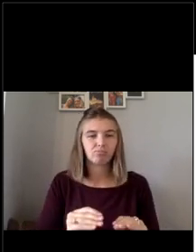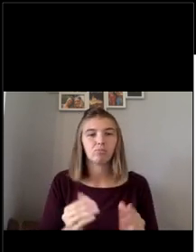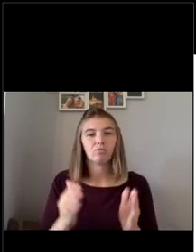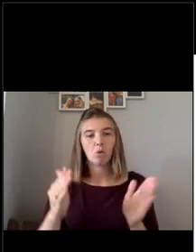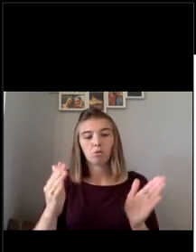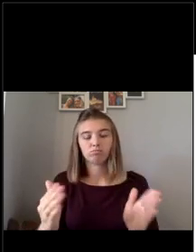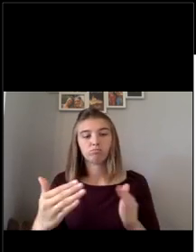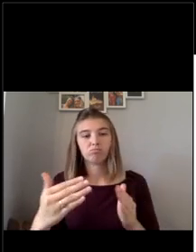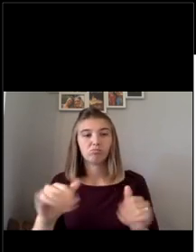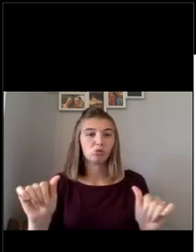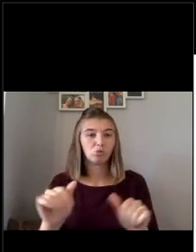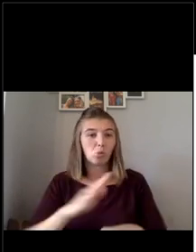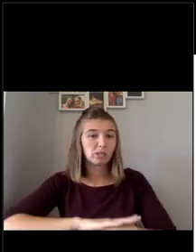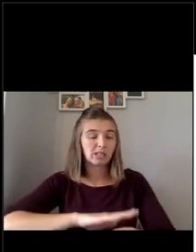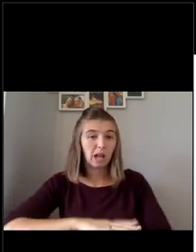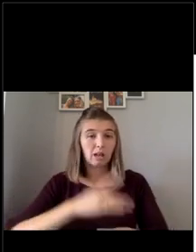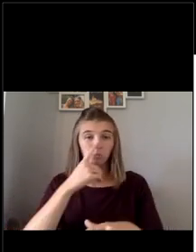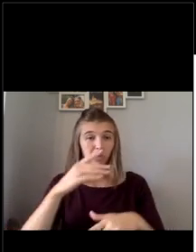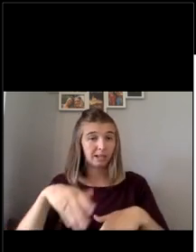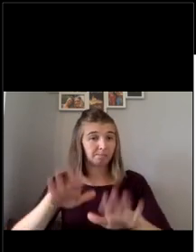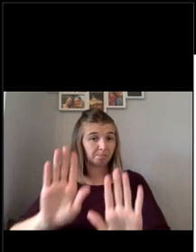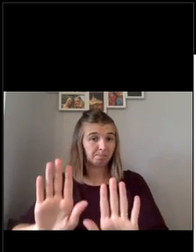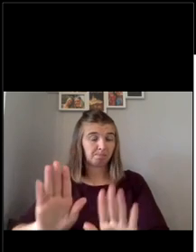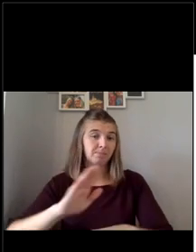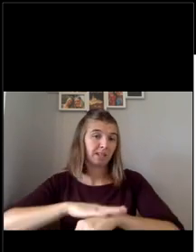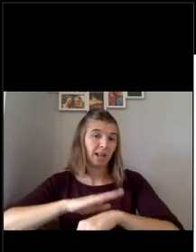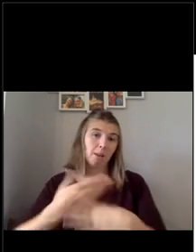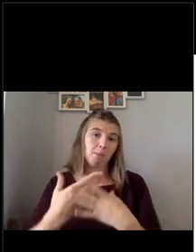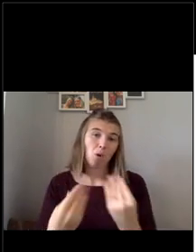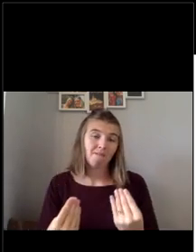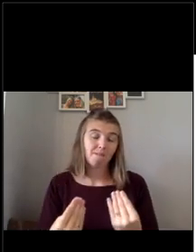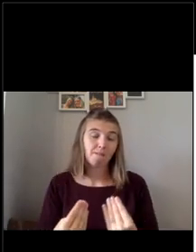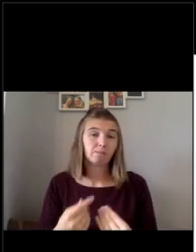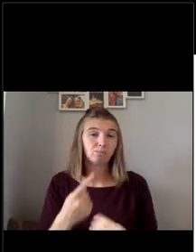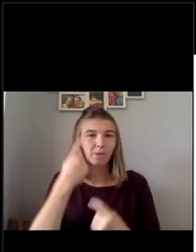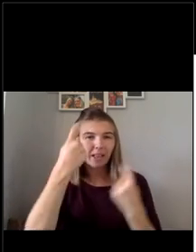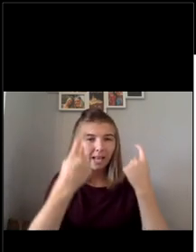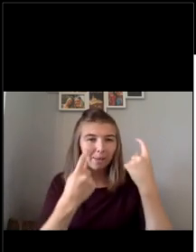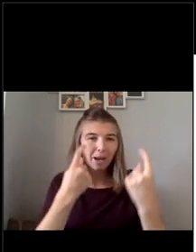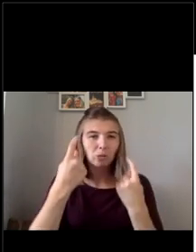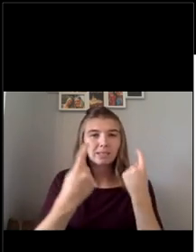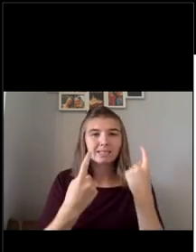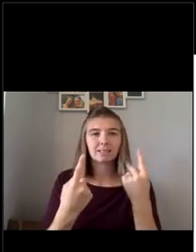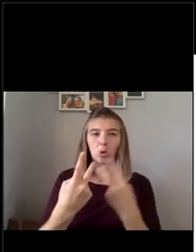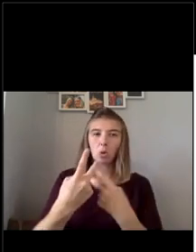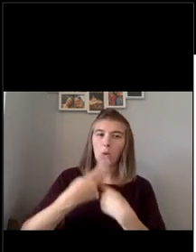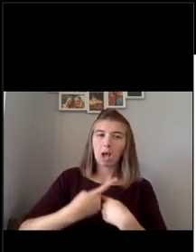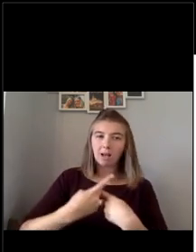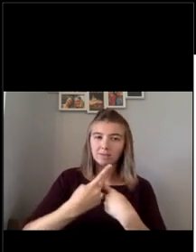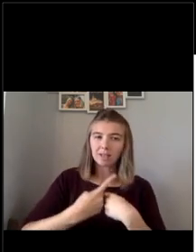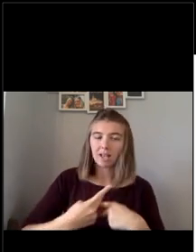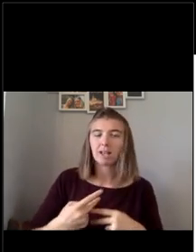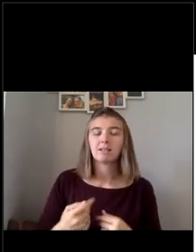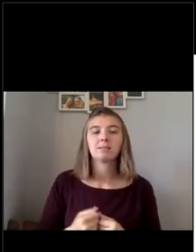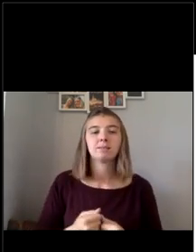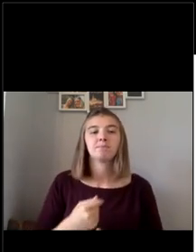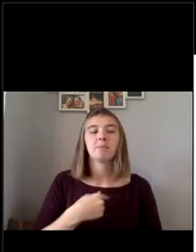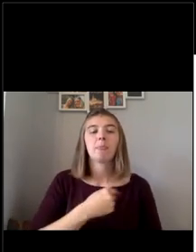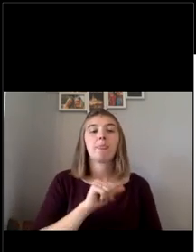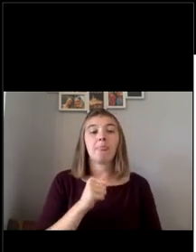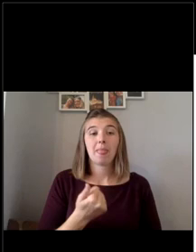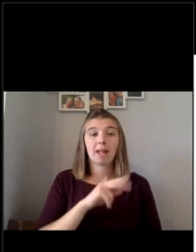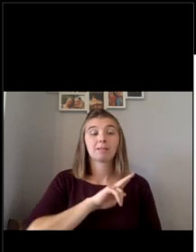I took some time off, a couple months off to think over it. I did come back to the PhD